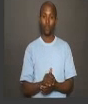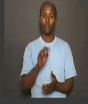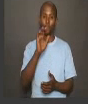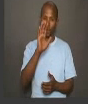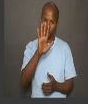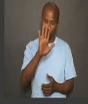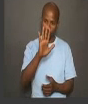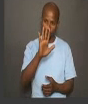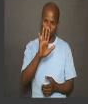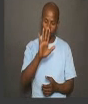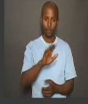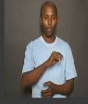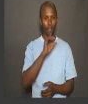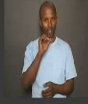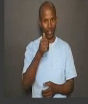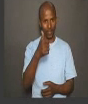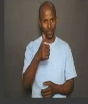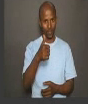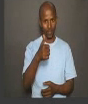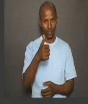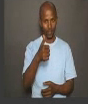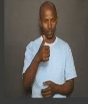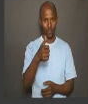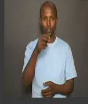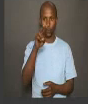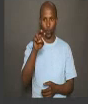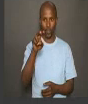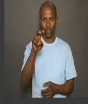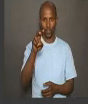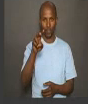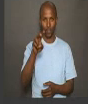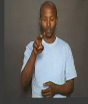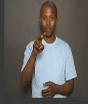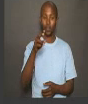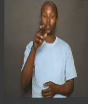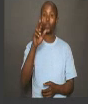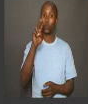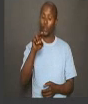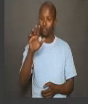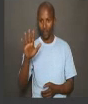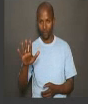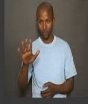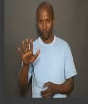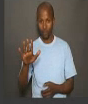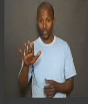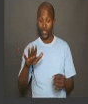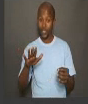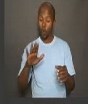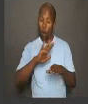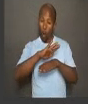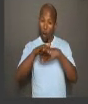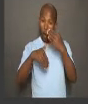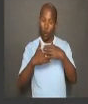5, 10, 20, or 25